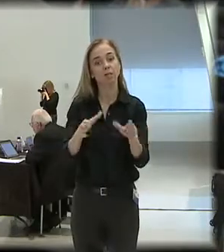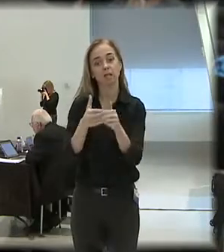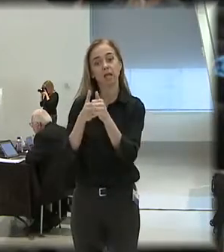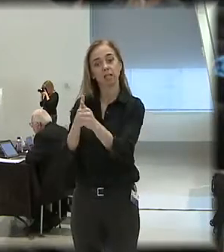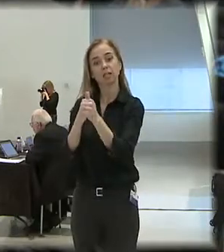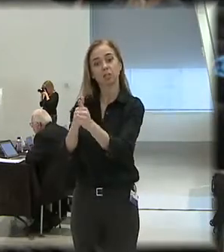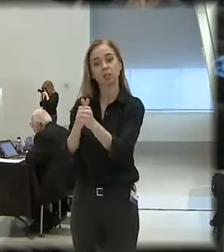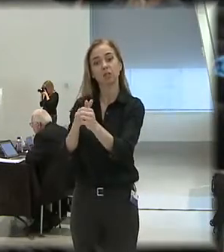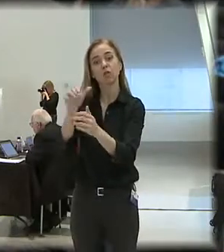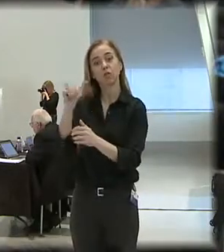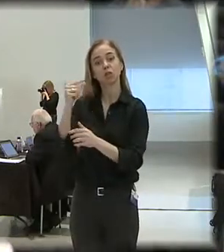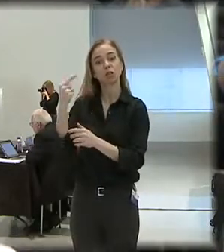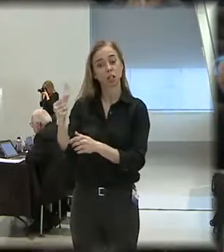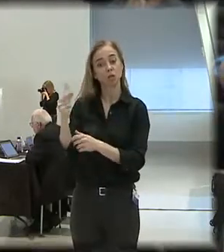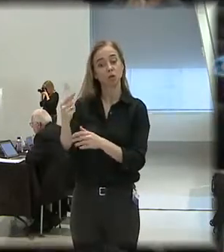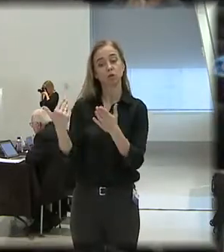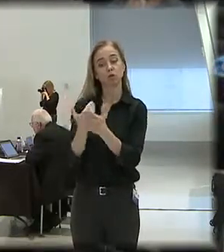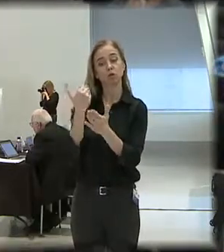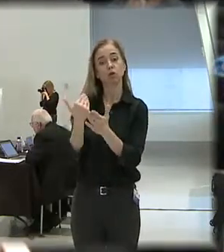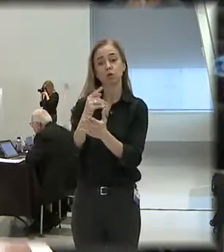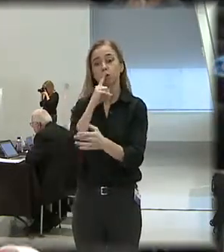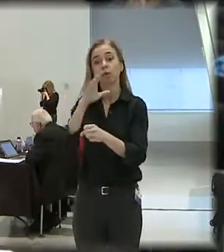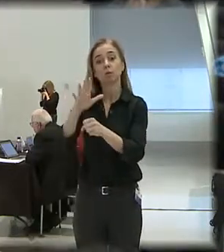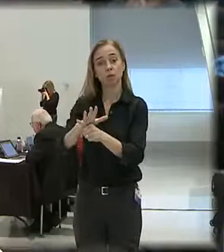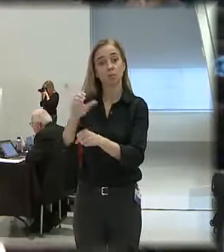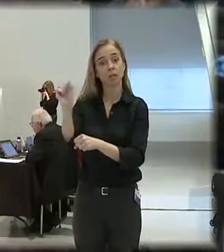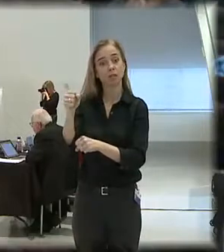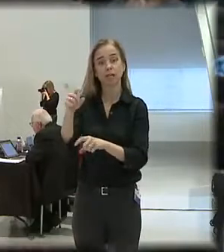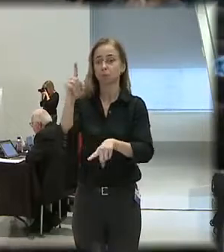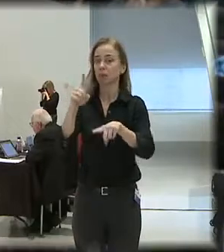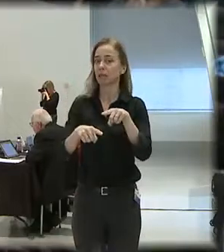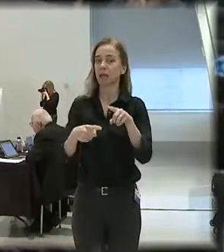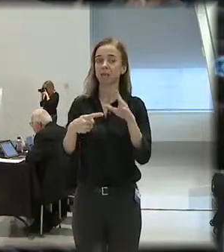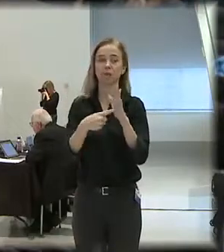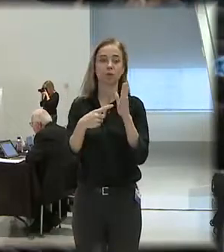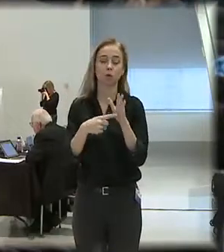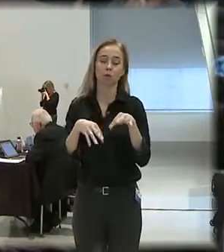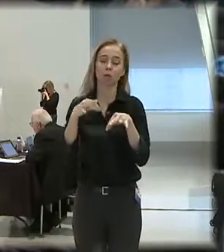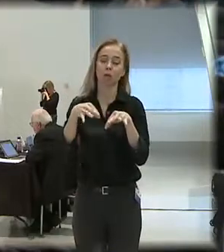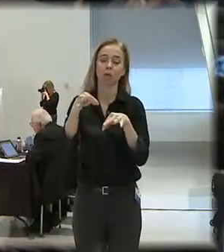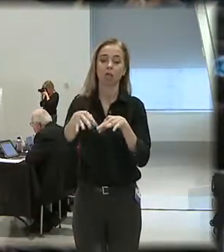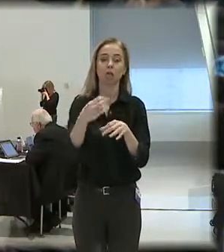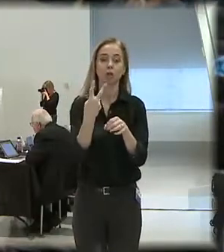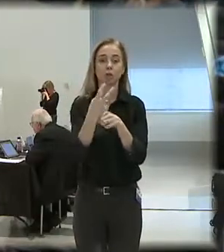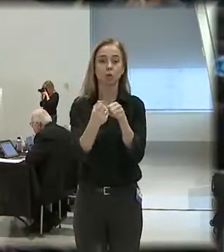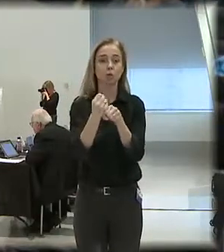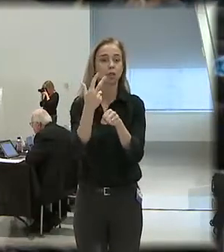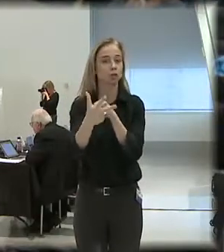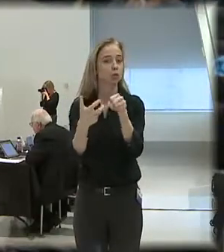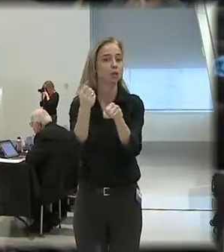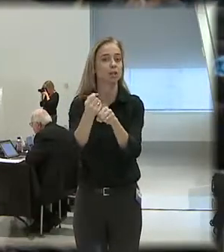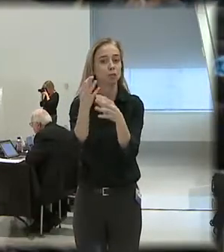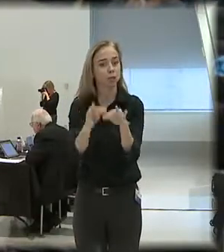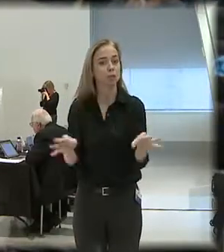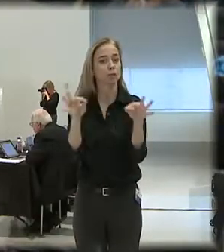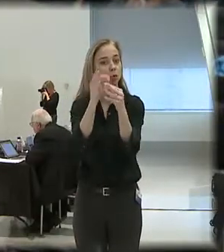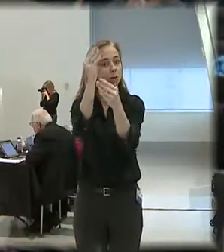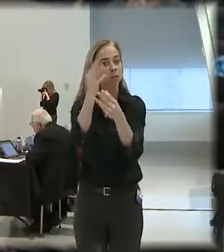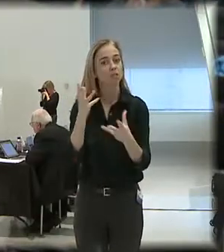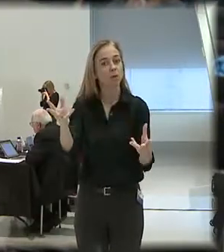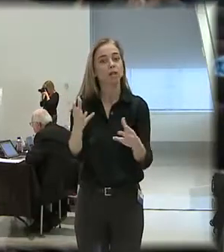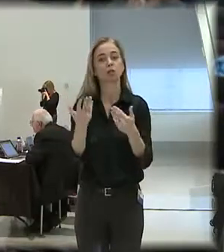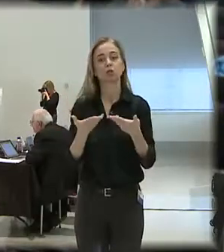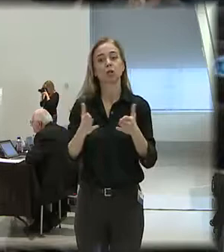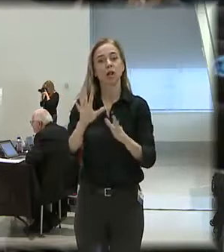General signals renewed commitment, we cannot afford to wait another 2 or 3 years for this critical information that will allow